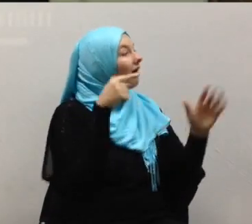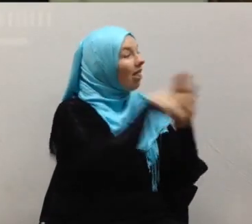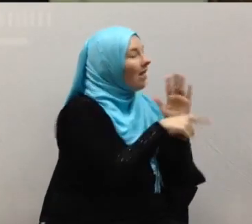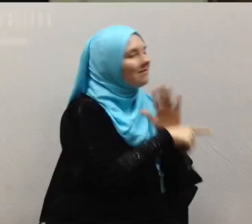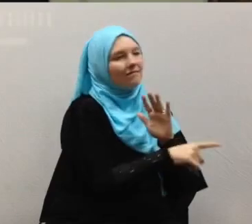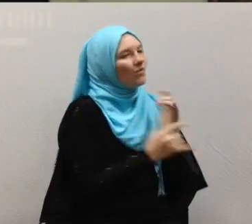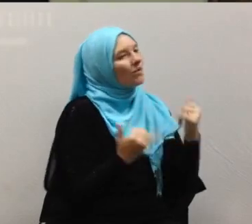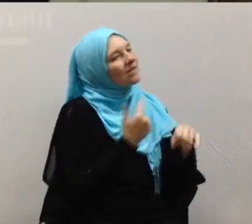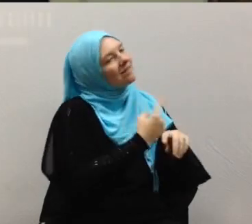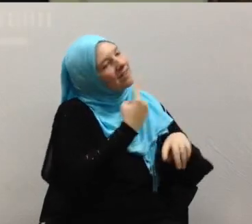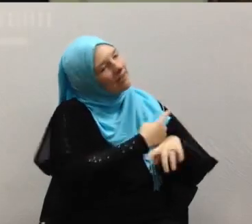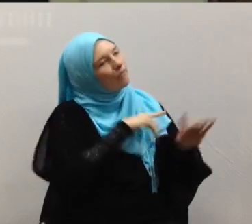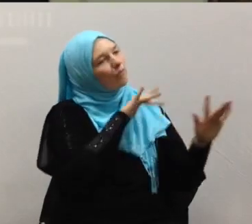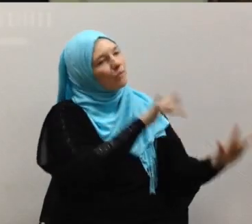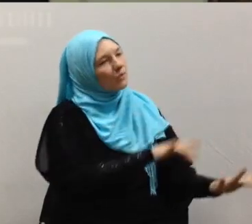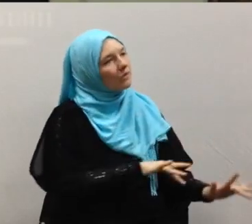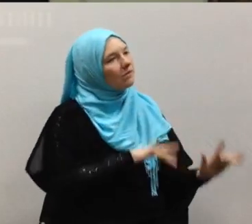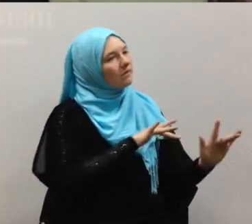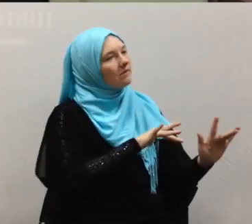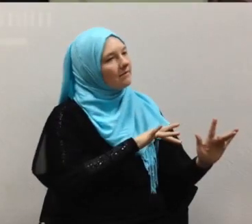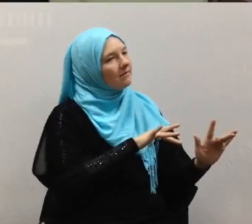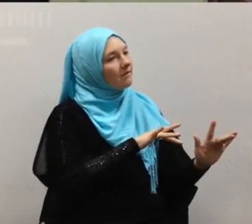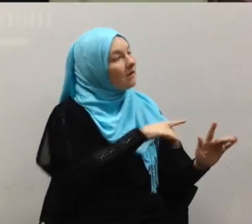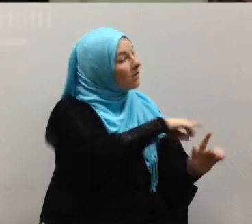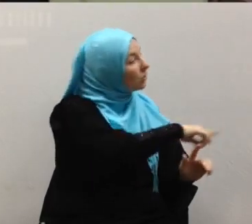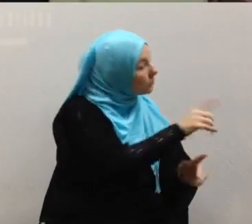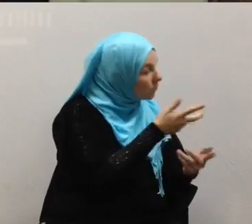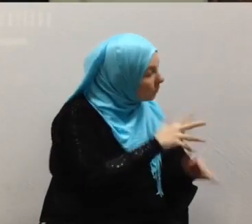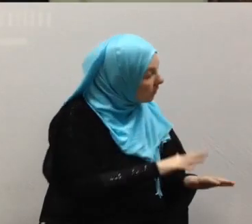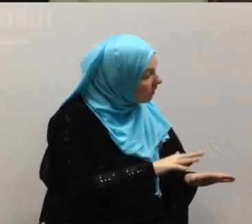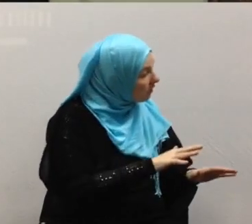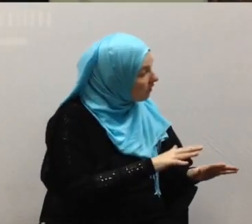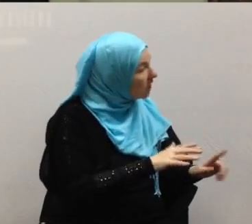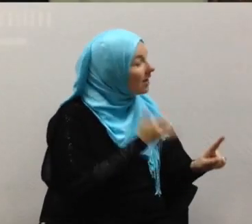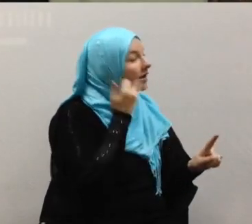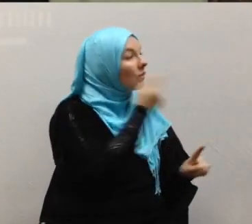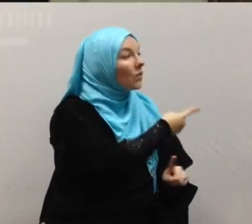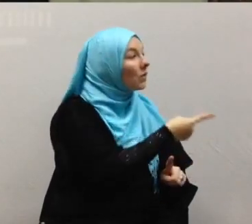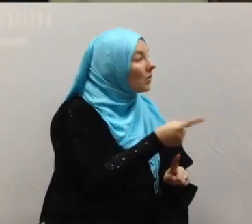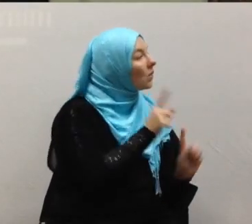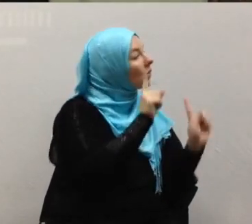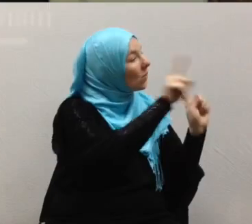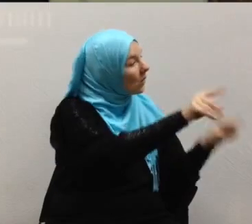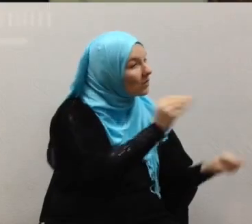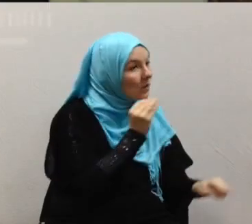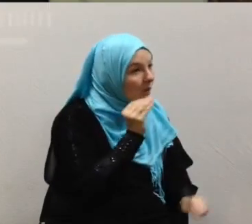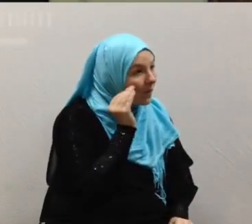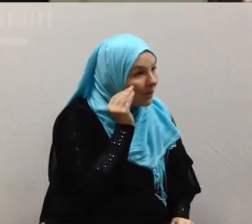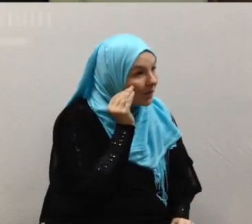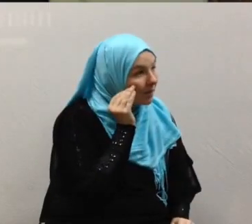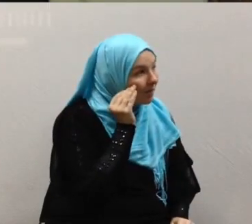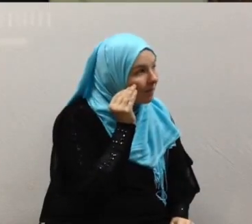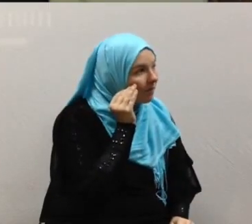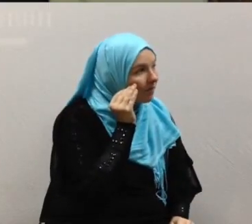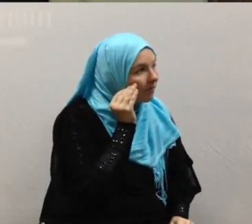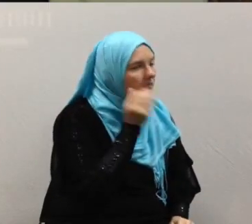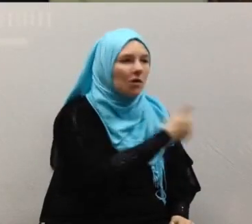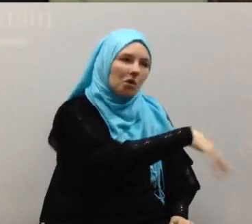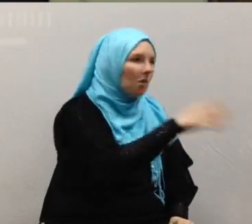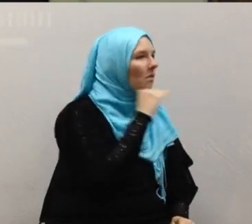free. He said, he who gets to his home, he is protected, he is safe. He who gets to the